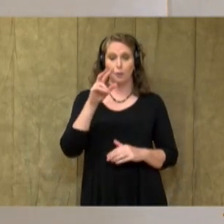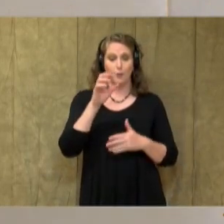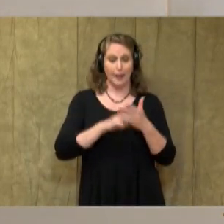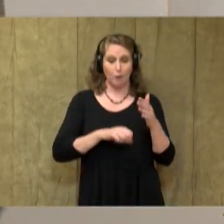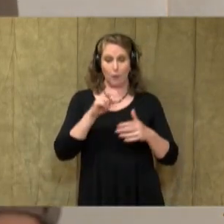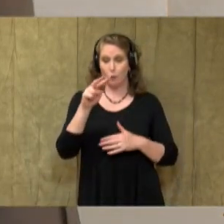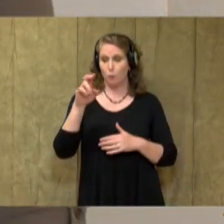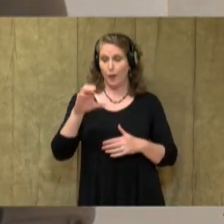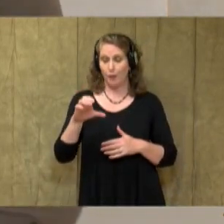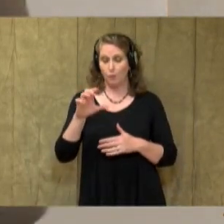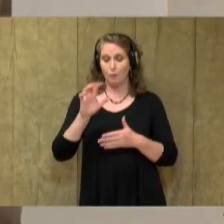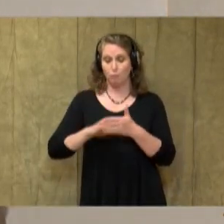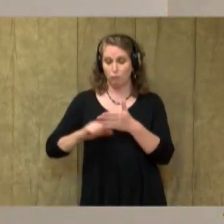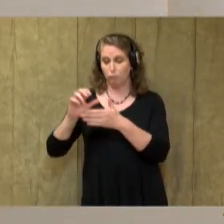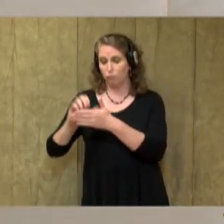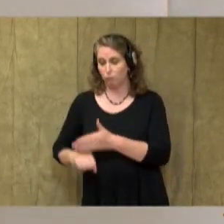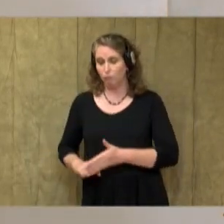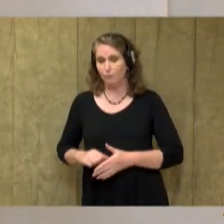hundredths,